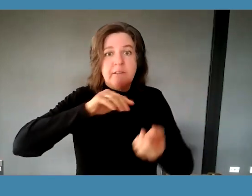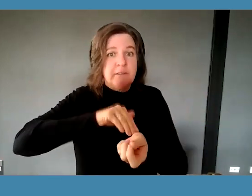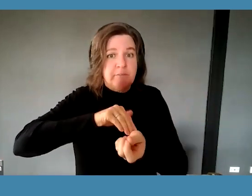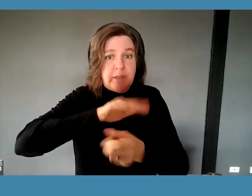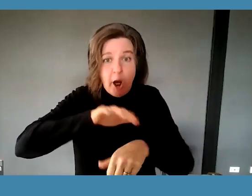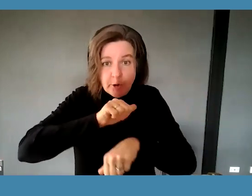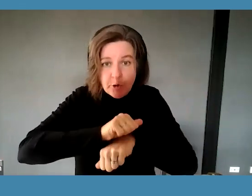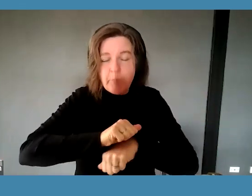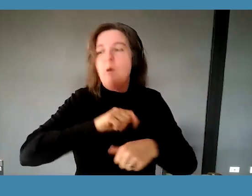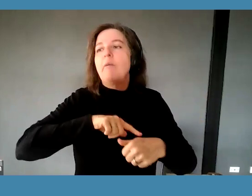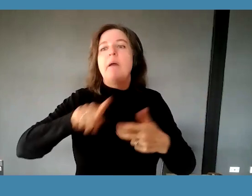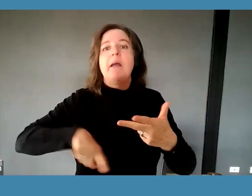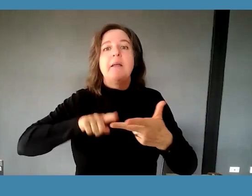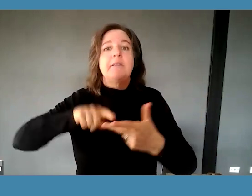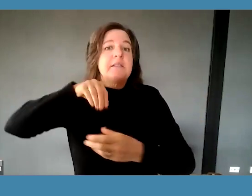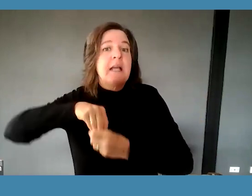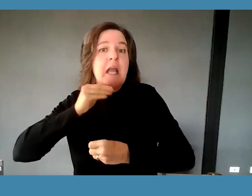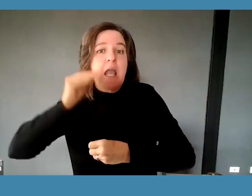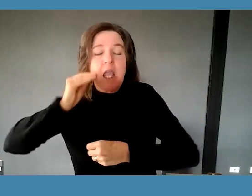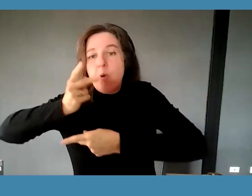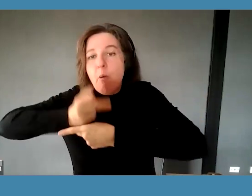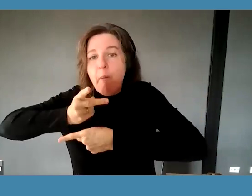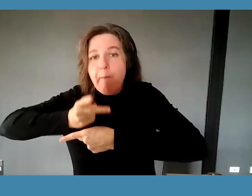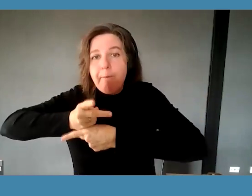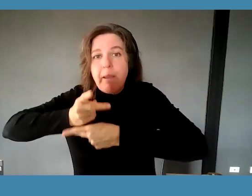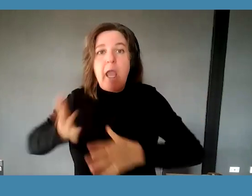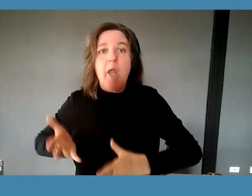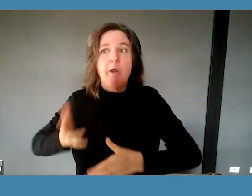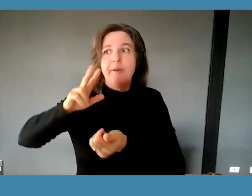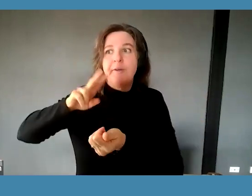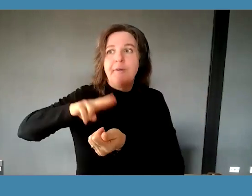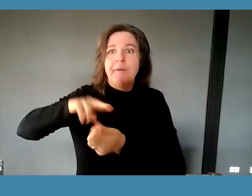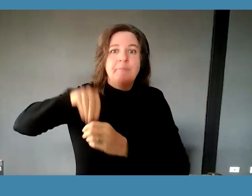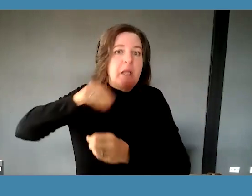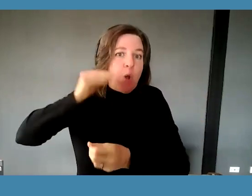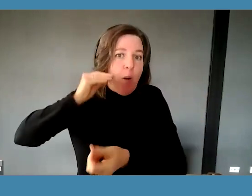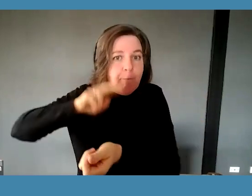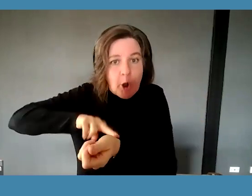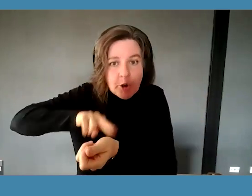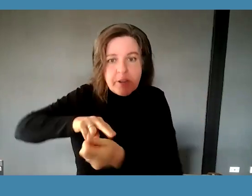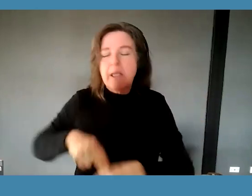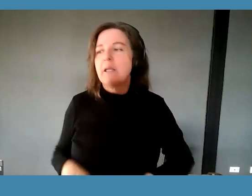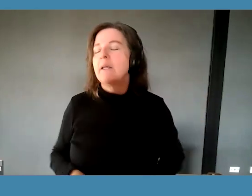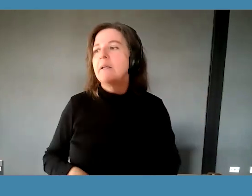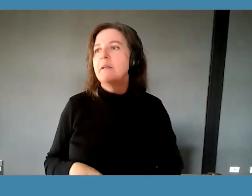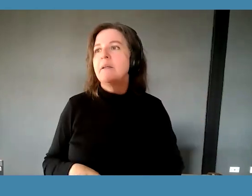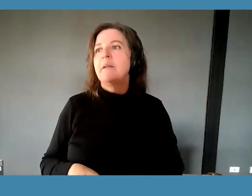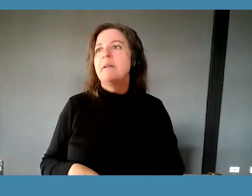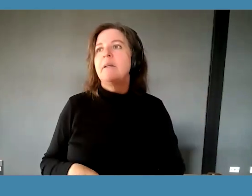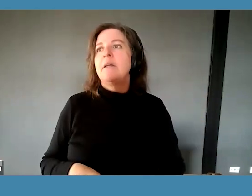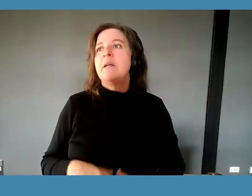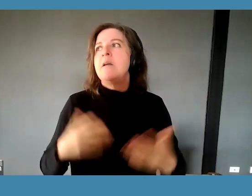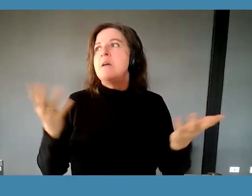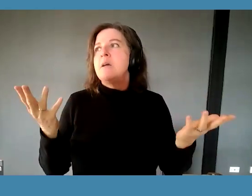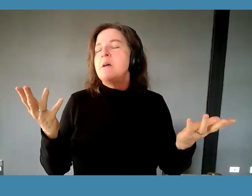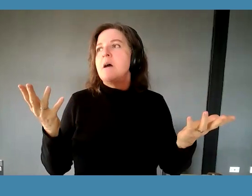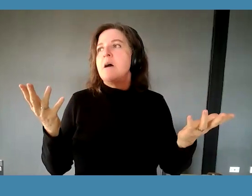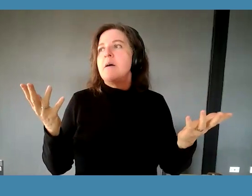to in-home caregivers, nursing, in-home nursing, um,